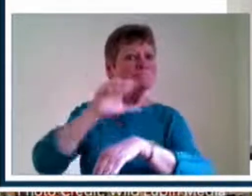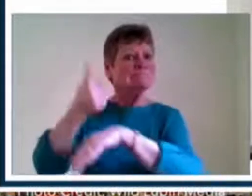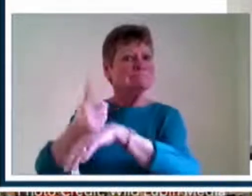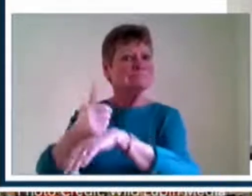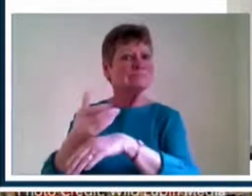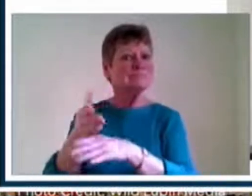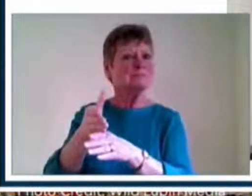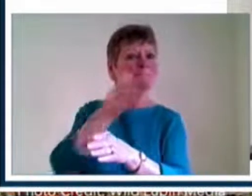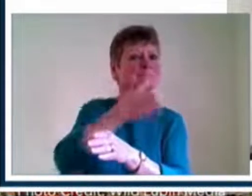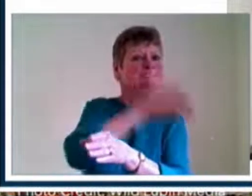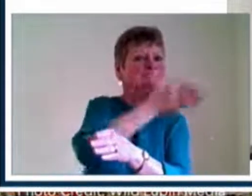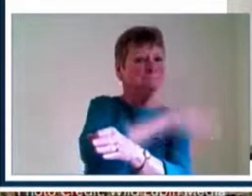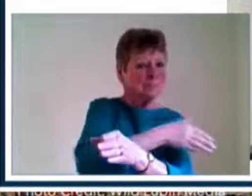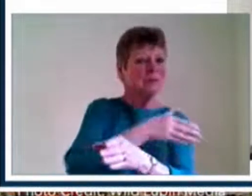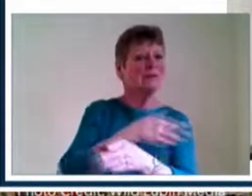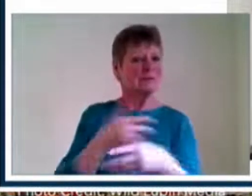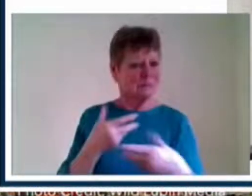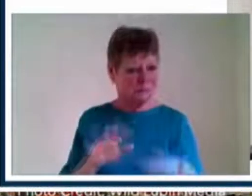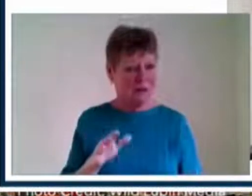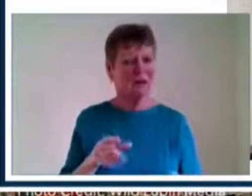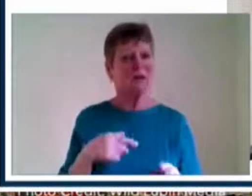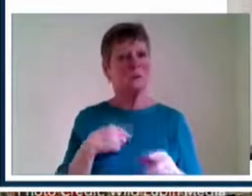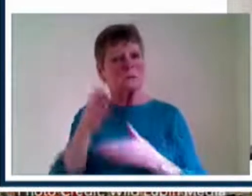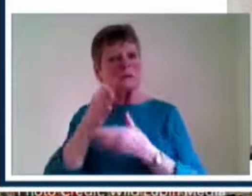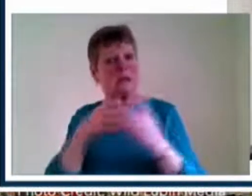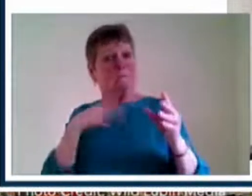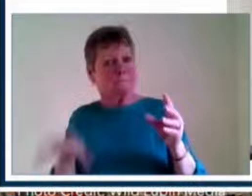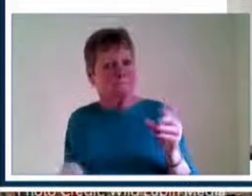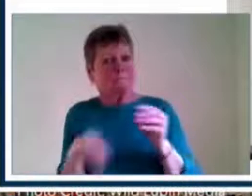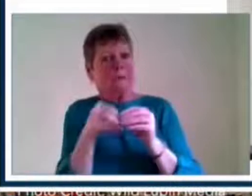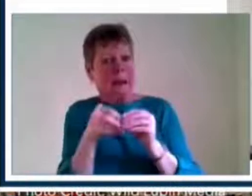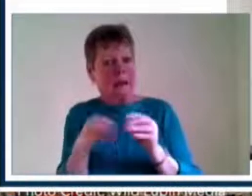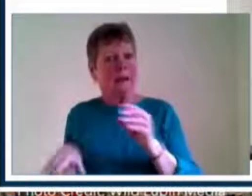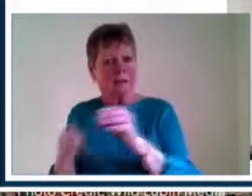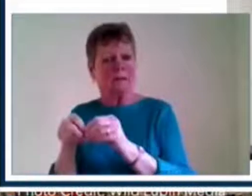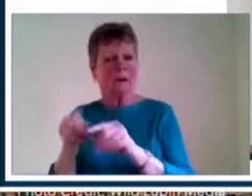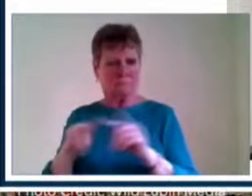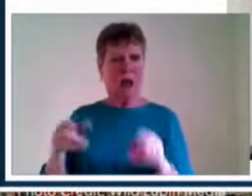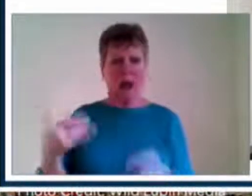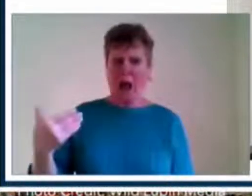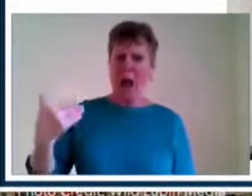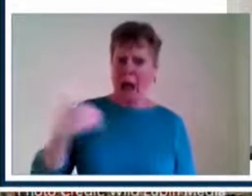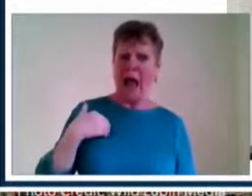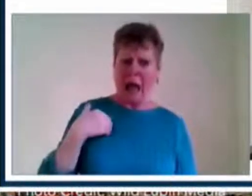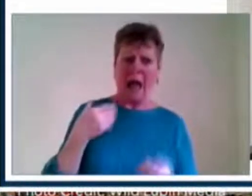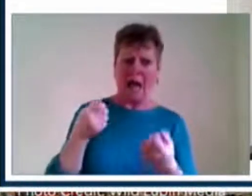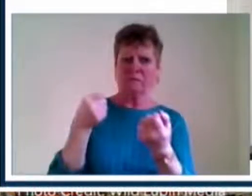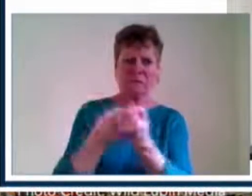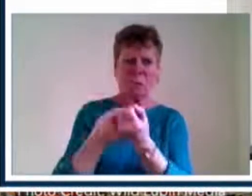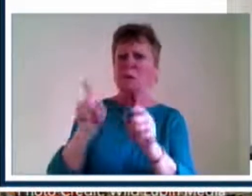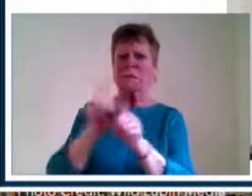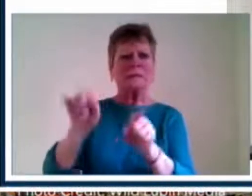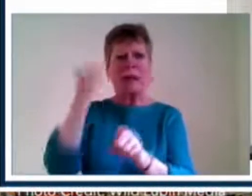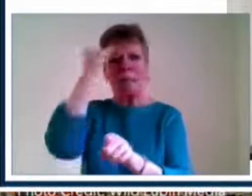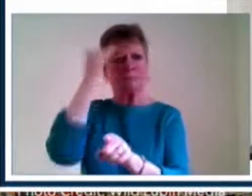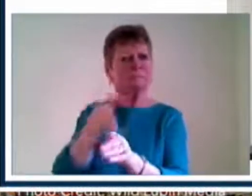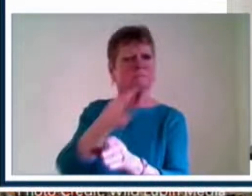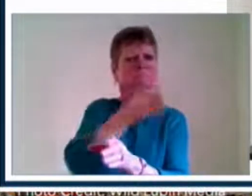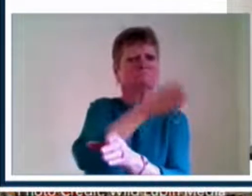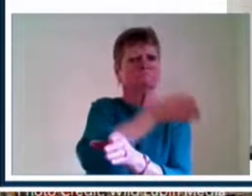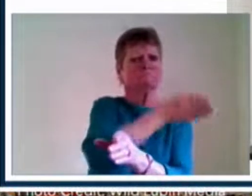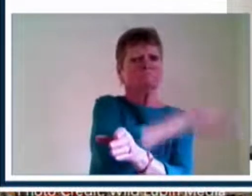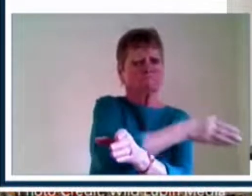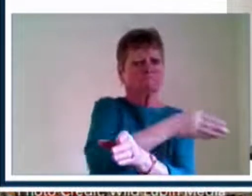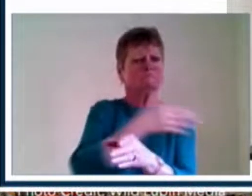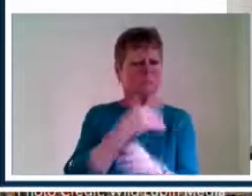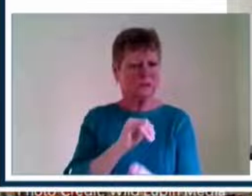waves, added to it in some cases, but the support that's been available is no less than what was in the past, and it's generally more